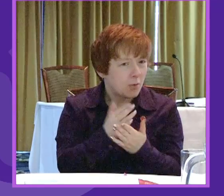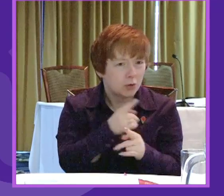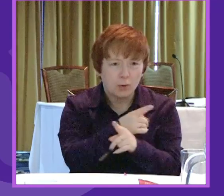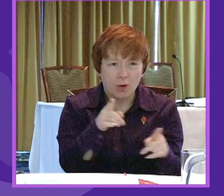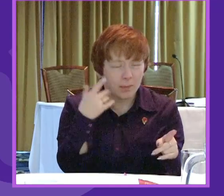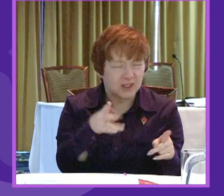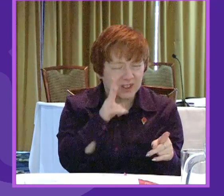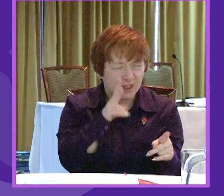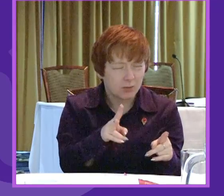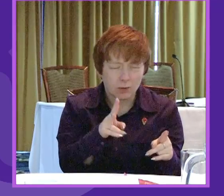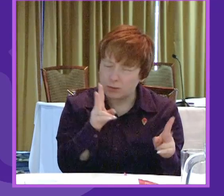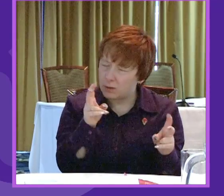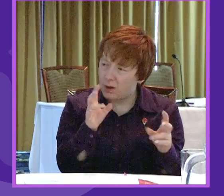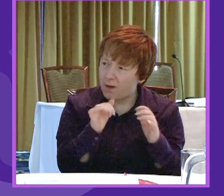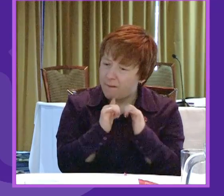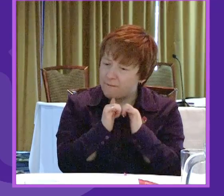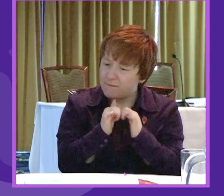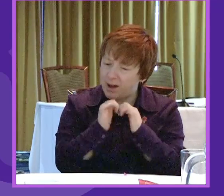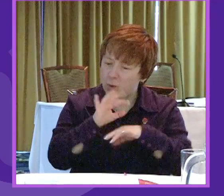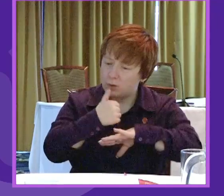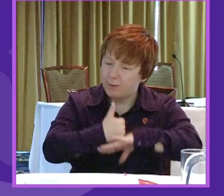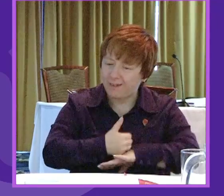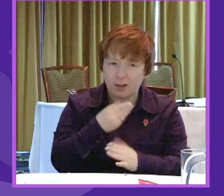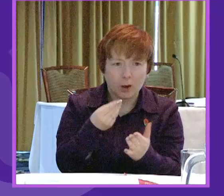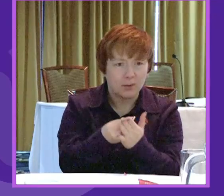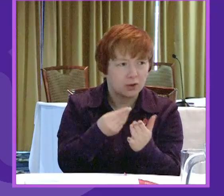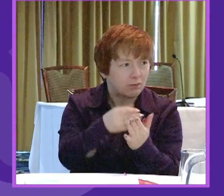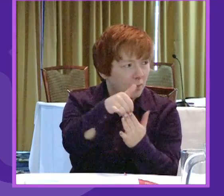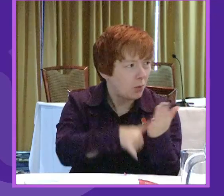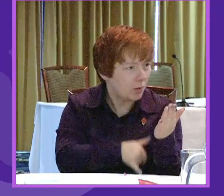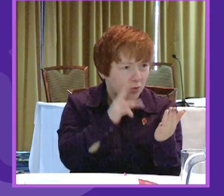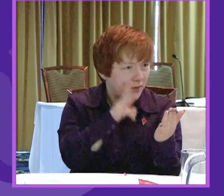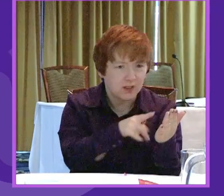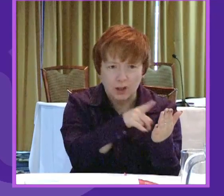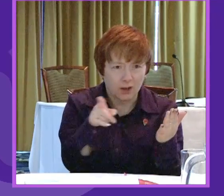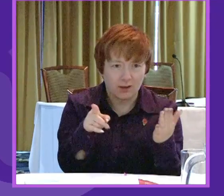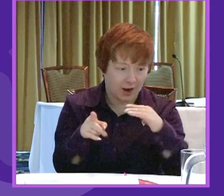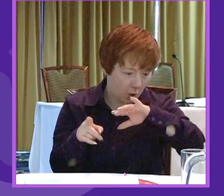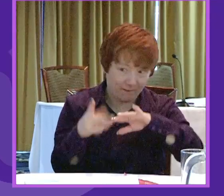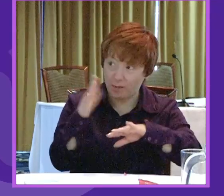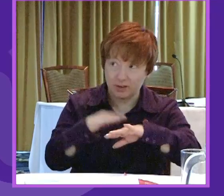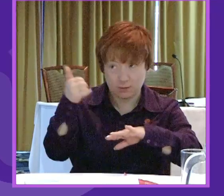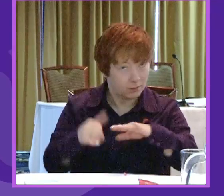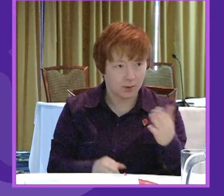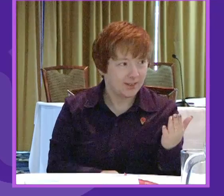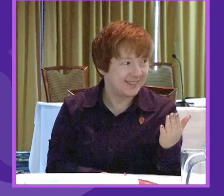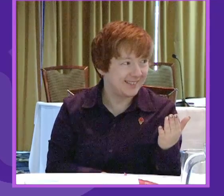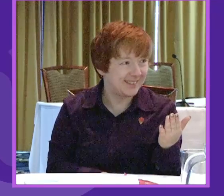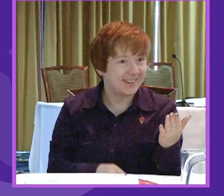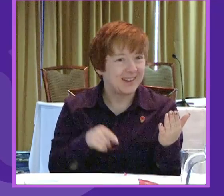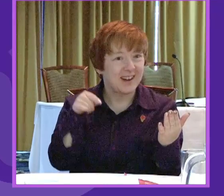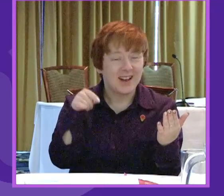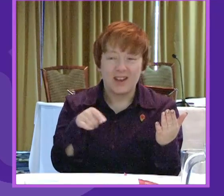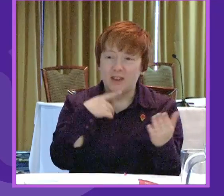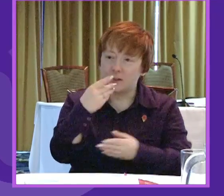don't know if people have seen the values-based, what's it called, the Values-Based Commission report. I've got 5 minutes